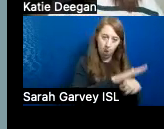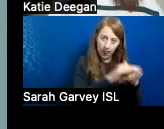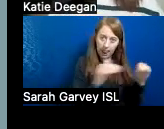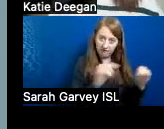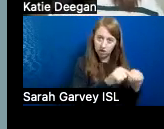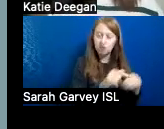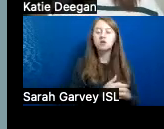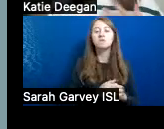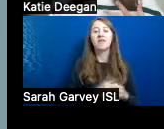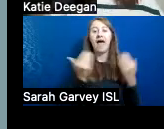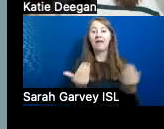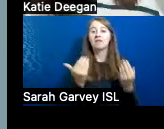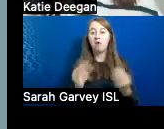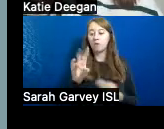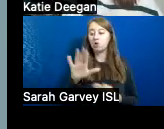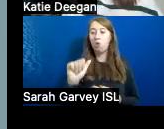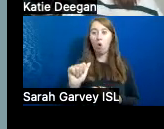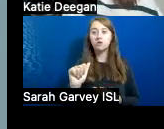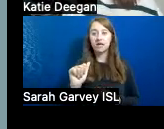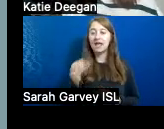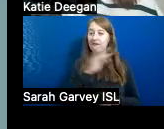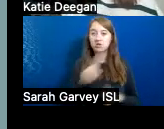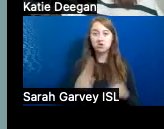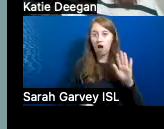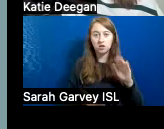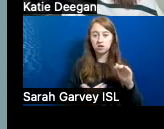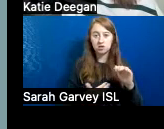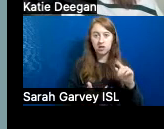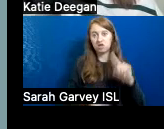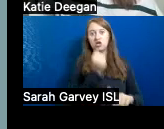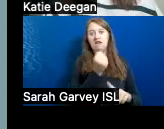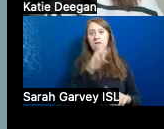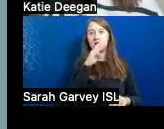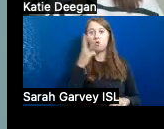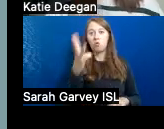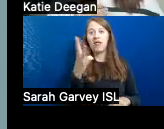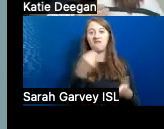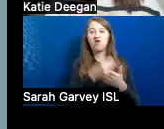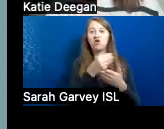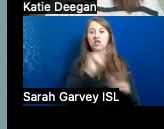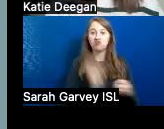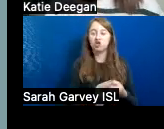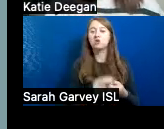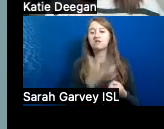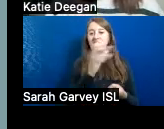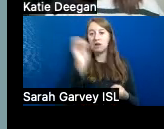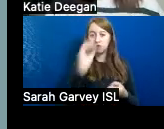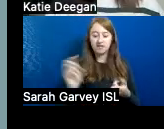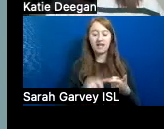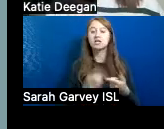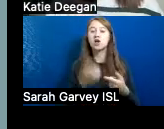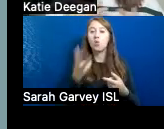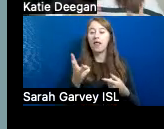met, political parties will lose 50% of their state funding they receive on an annual basis to run their